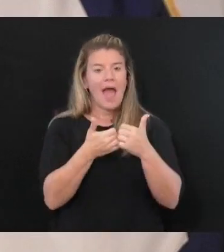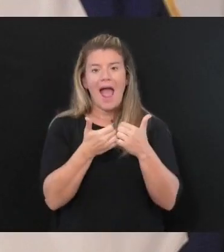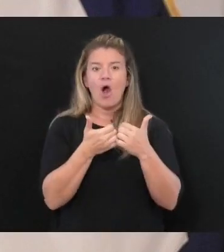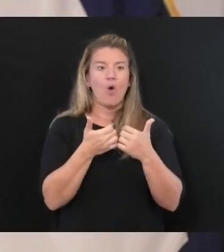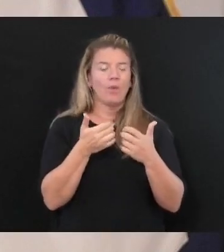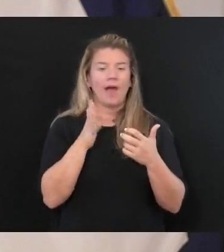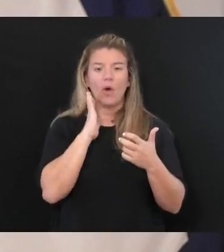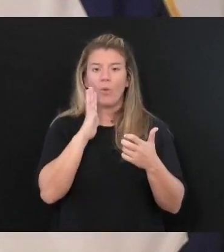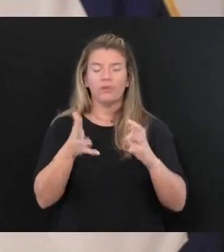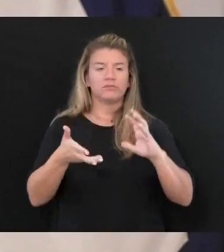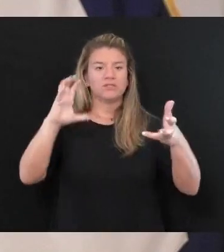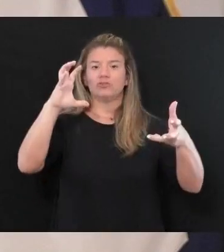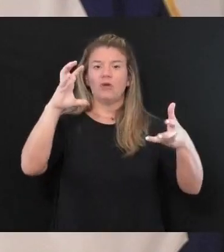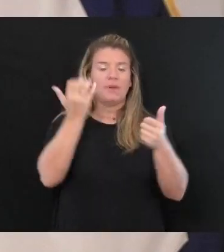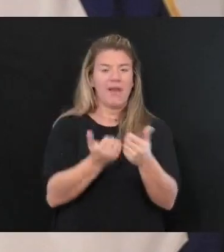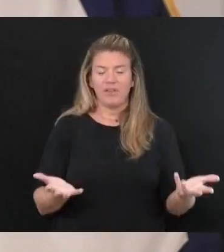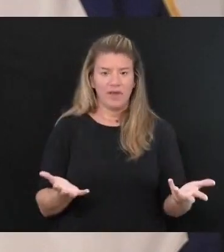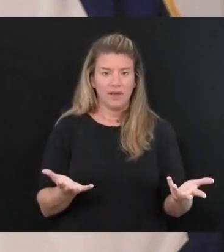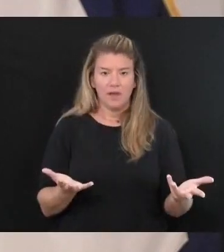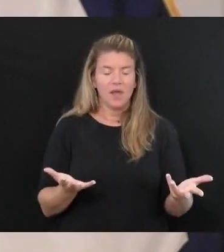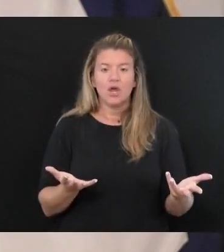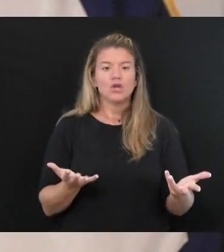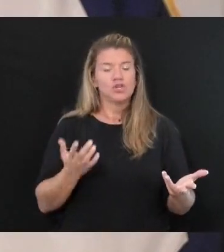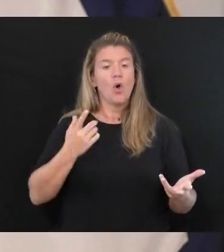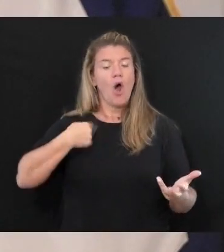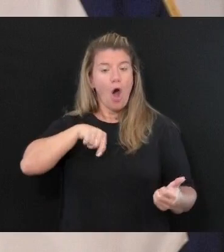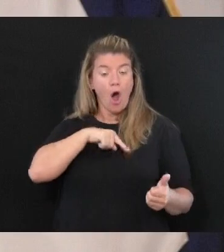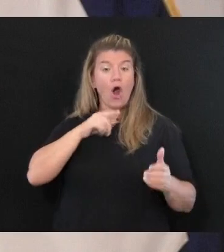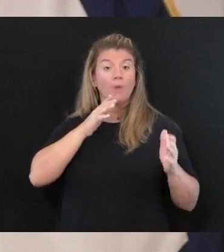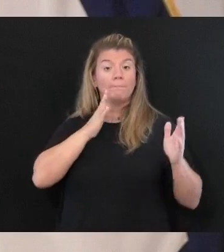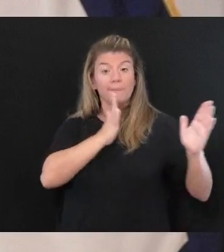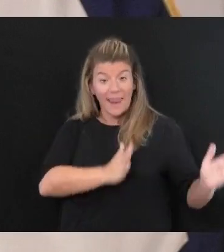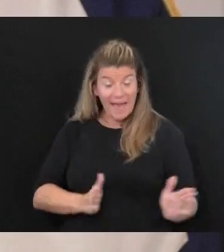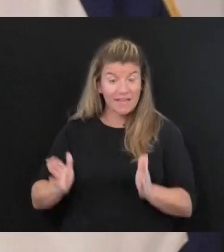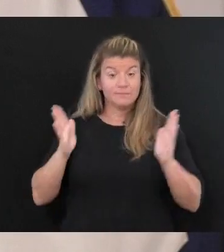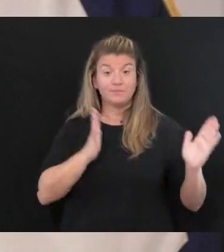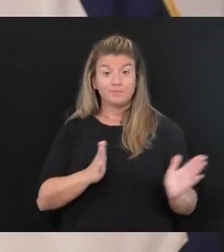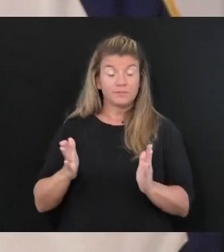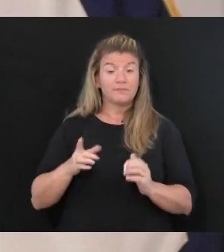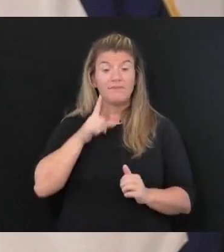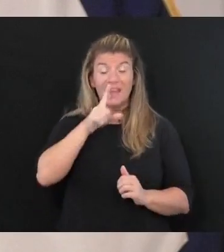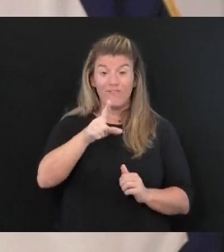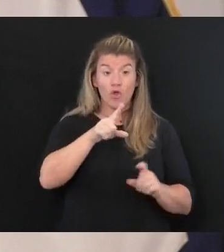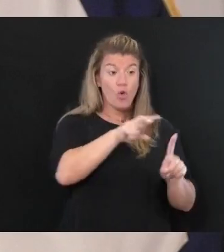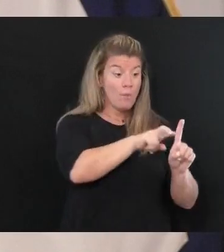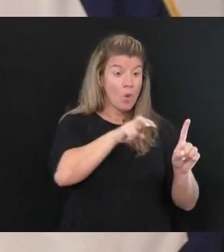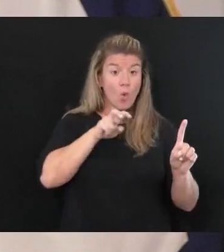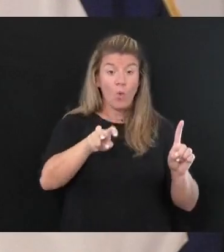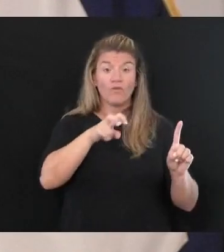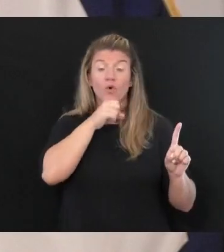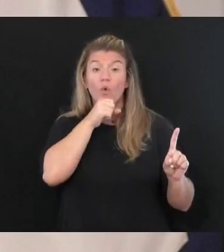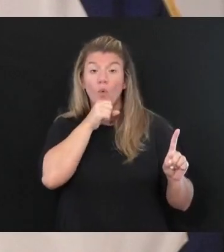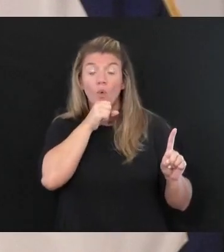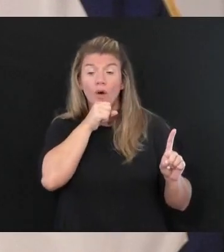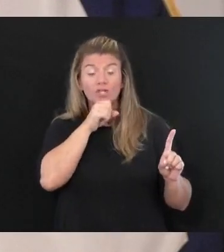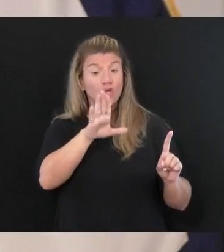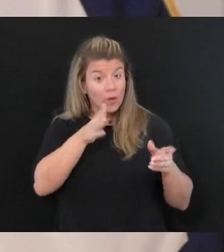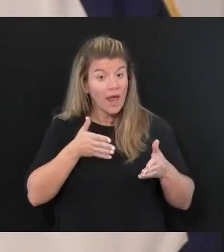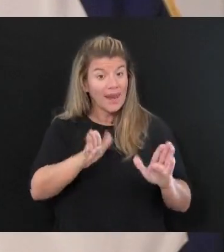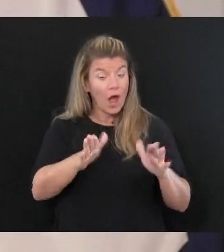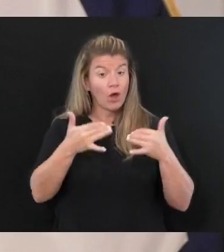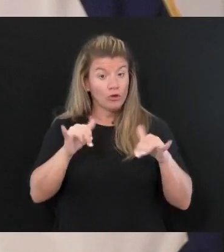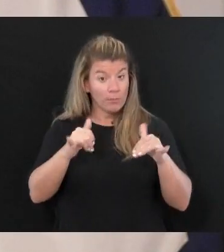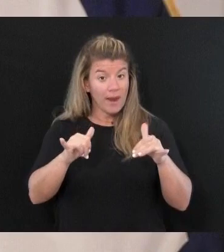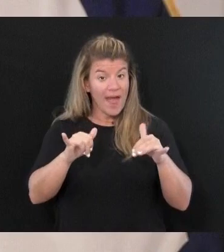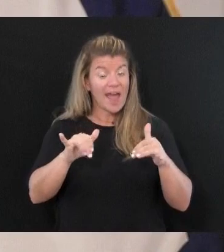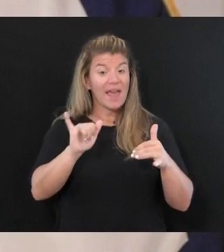would just disrupt everything? So what we're going to do is, if you drift into orange, we're going to allow you to